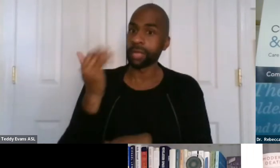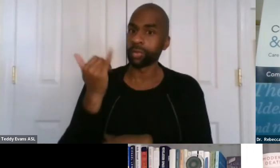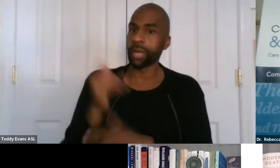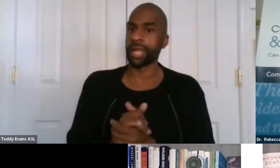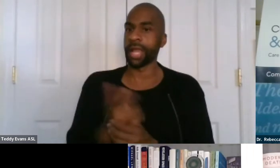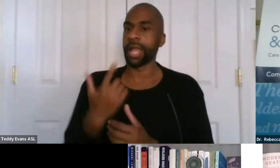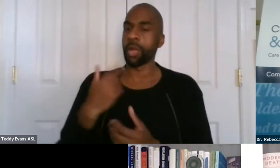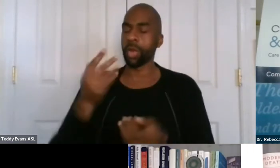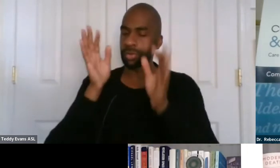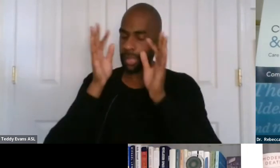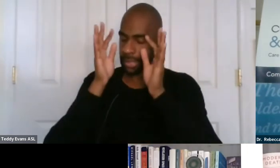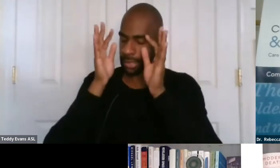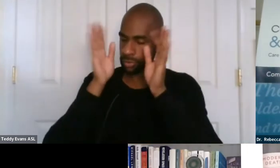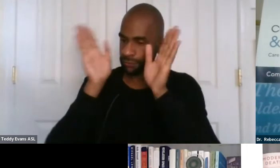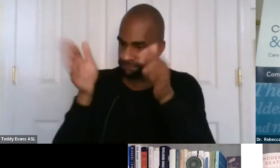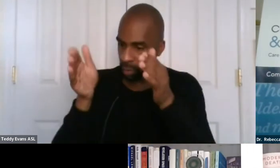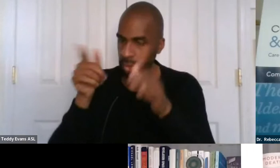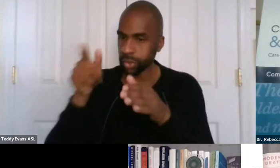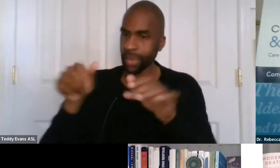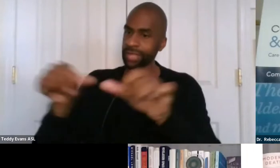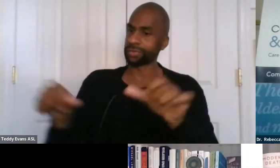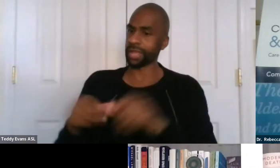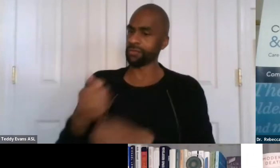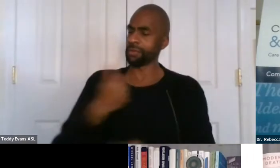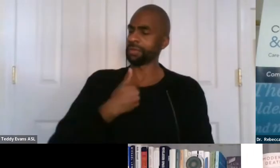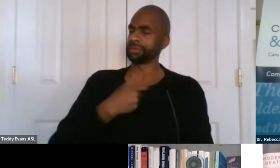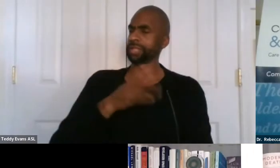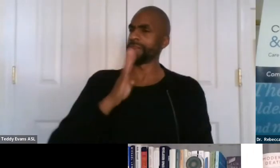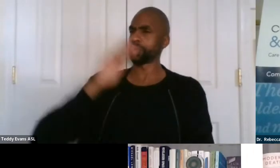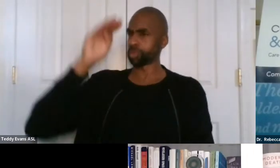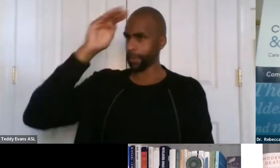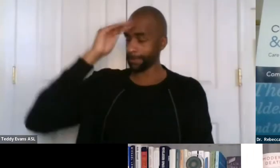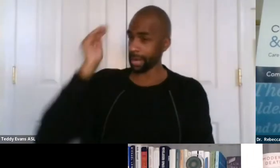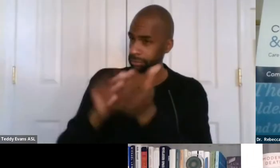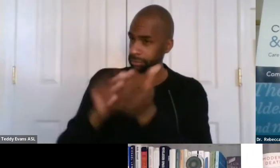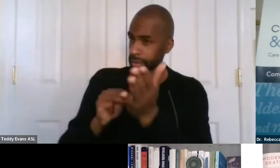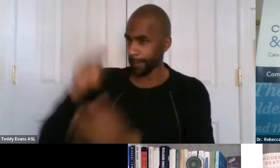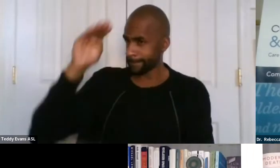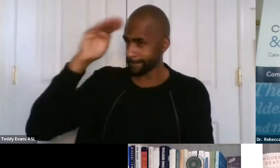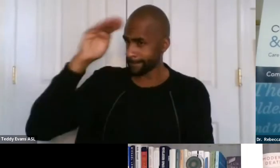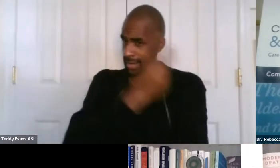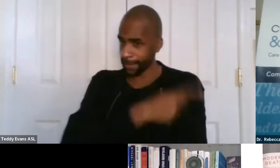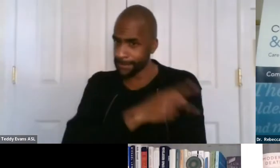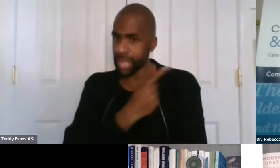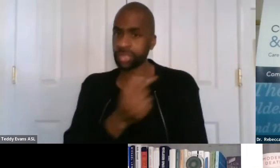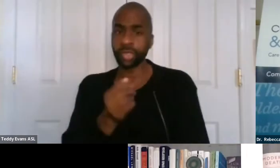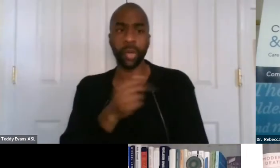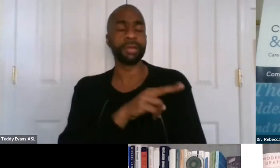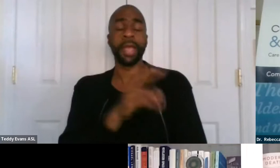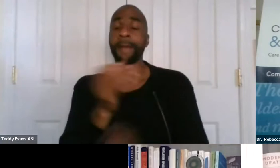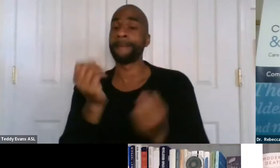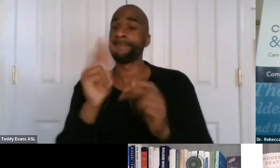spoke to Black patients, Black physicians. Many of the patients I spoke to in chronic pain were women and